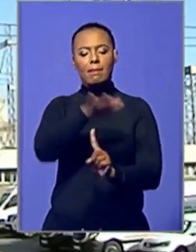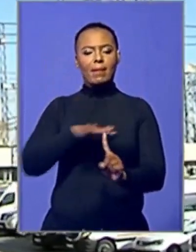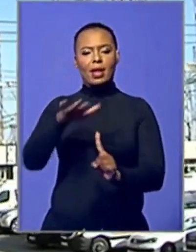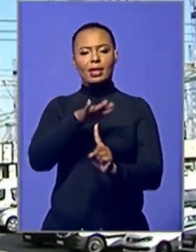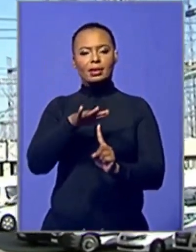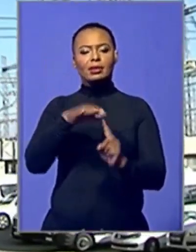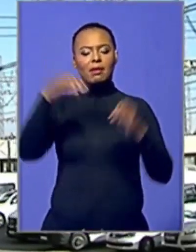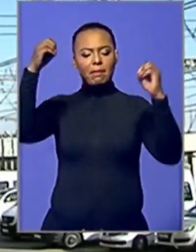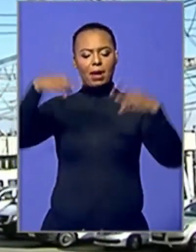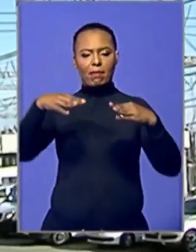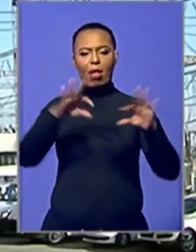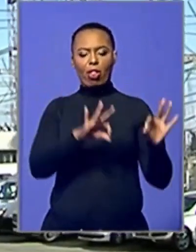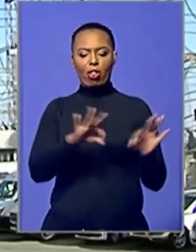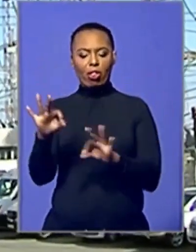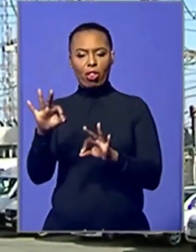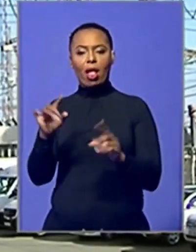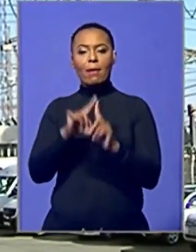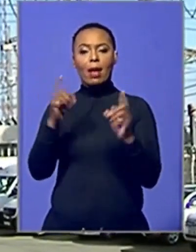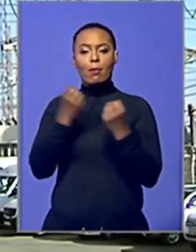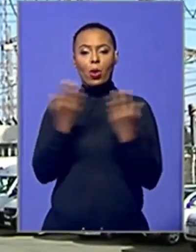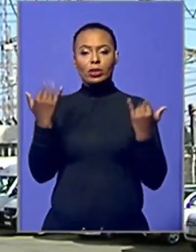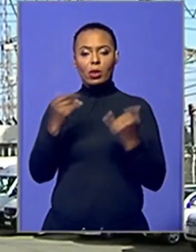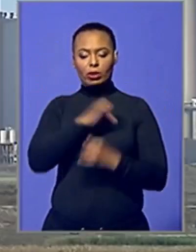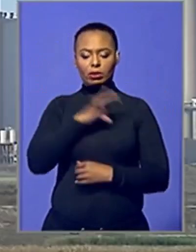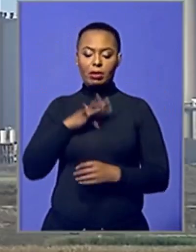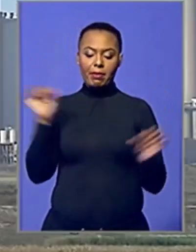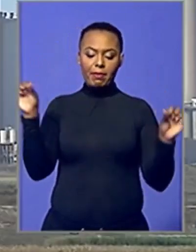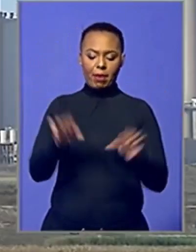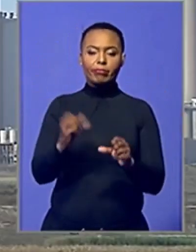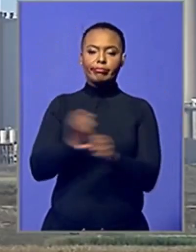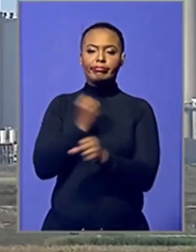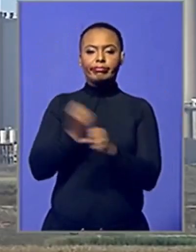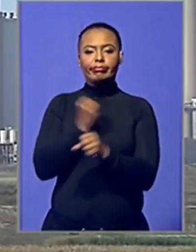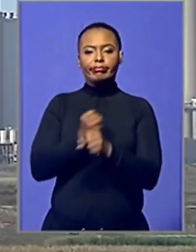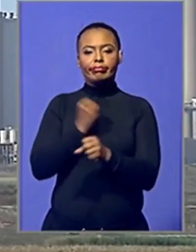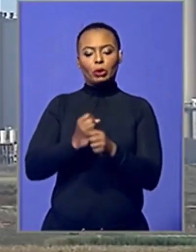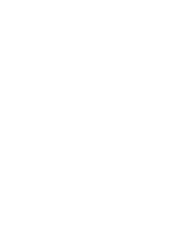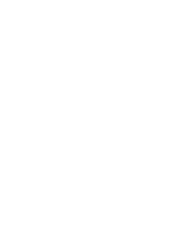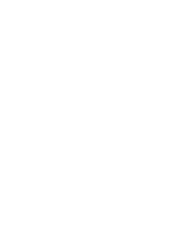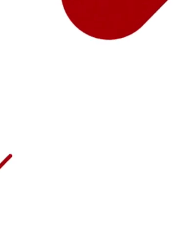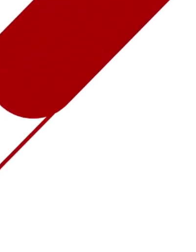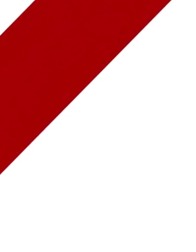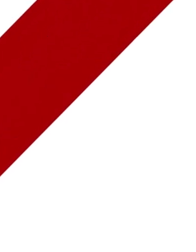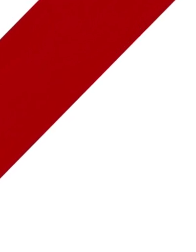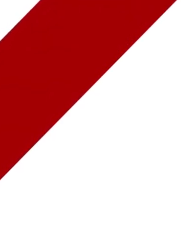boholo ba basebeletsi ba kgutletse mosebetsing ho tswela pele ho loka ho rarolla bothata bona.